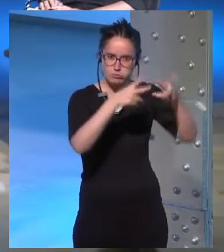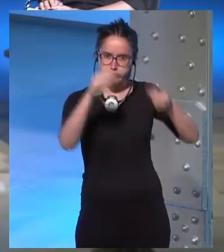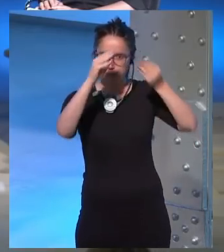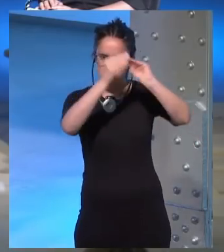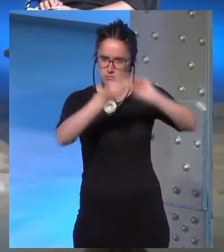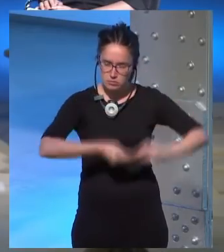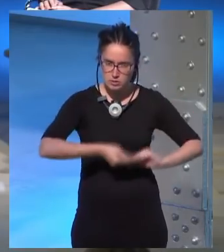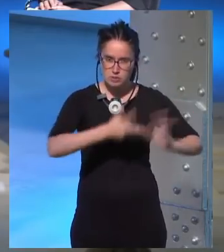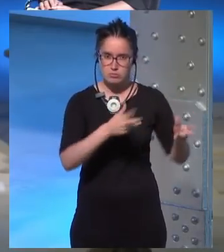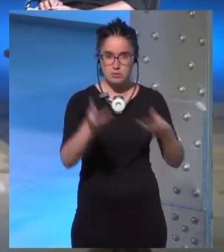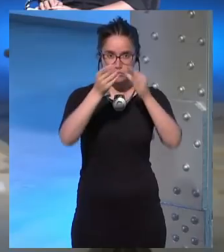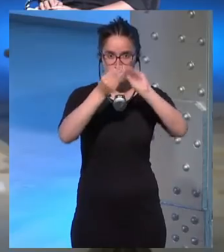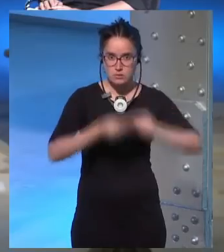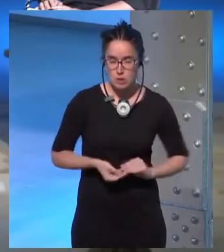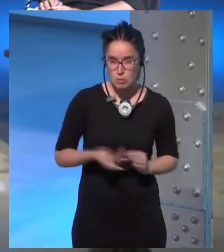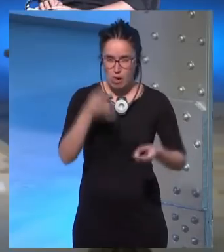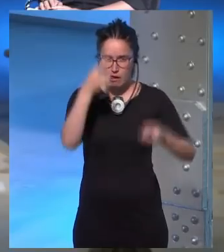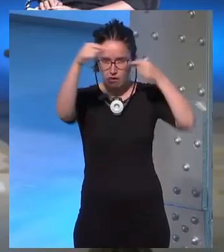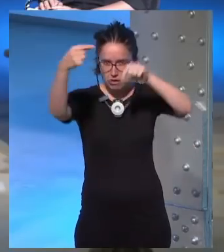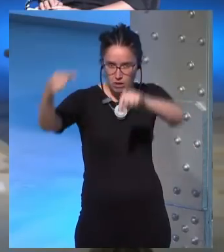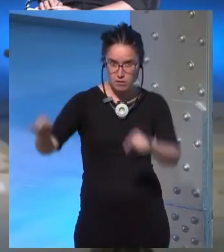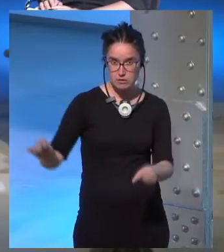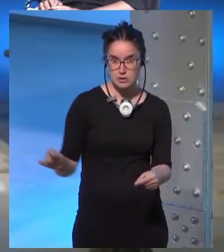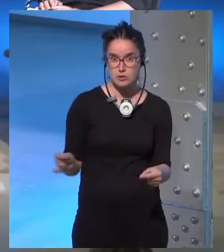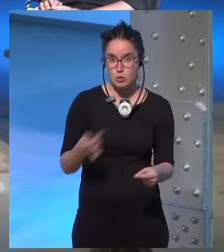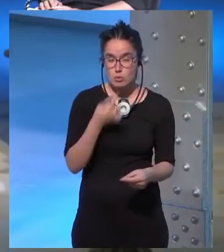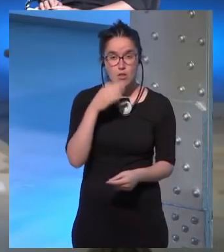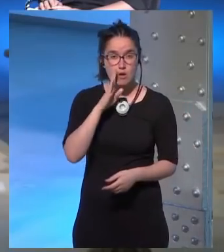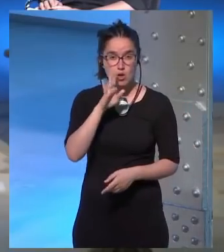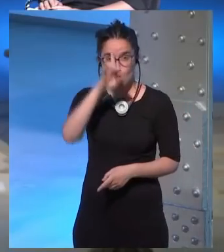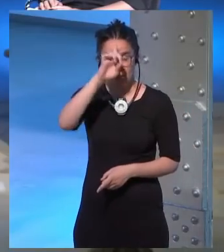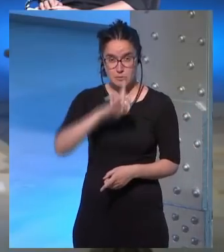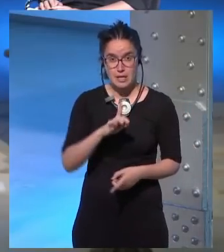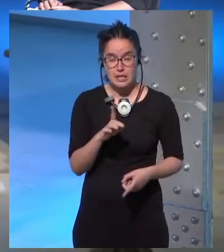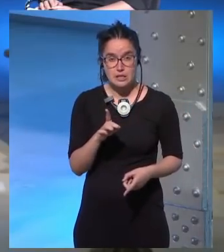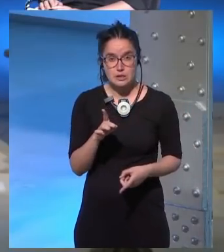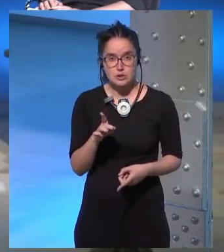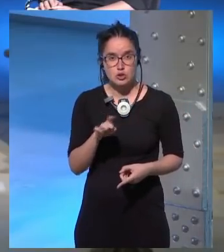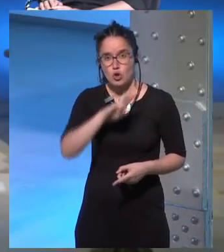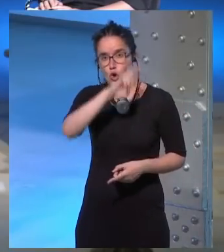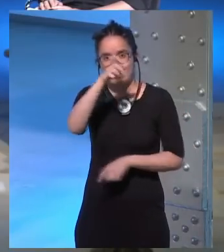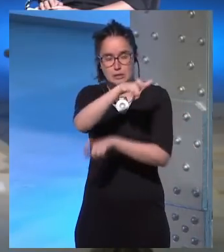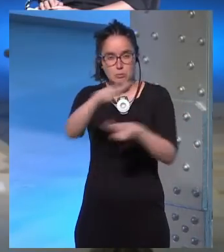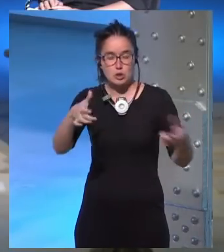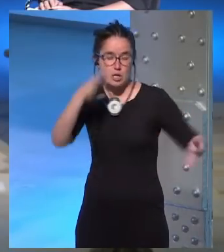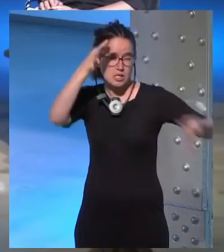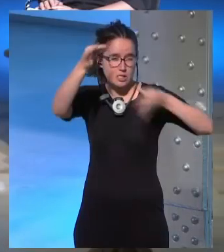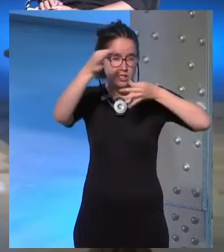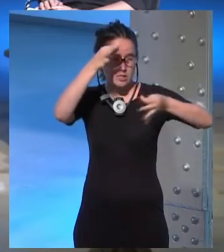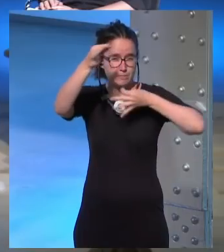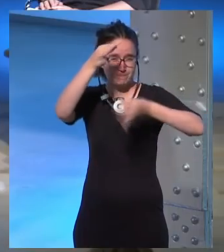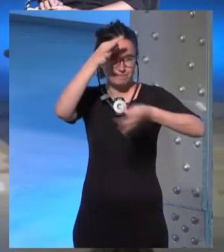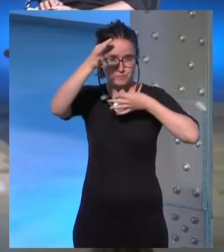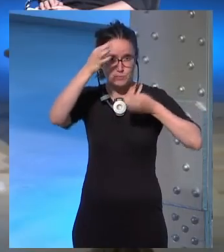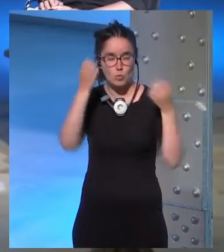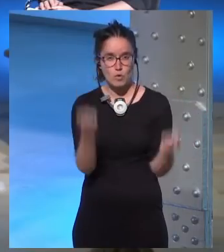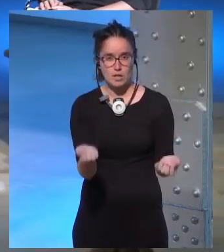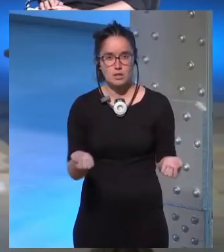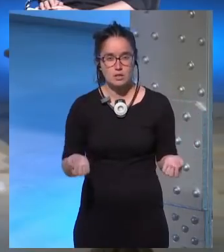and again and again, and filling in the gaps, as you say, with all the little details and the images. Some other people are